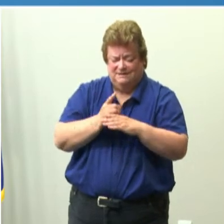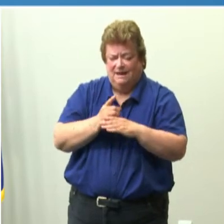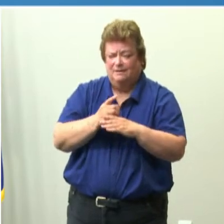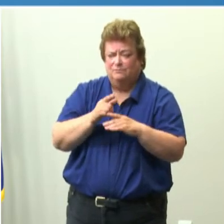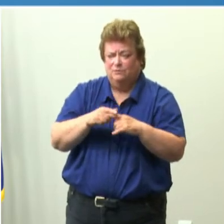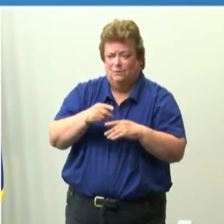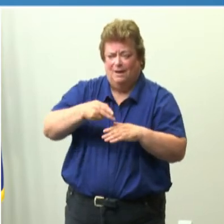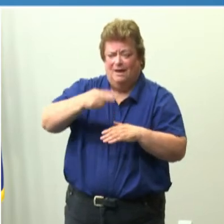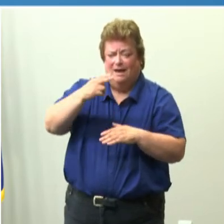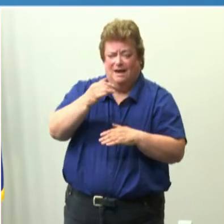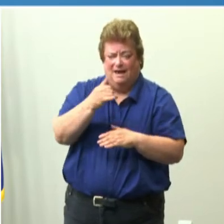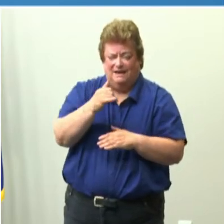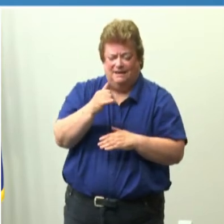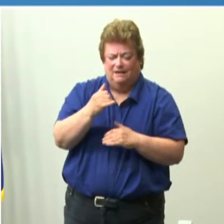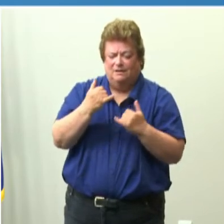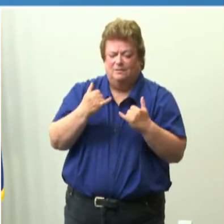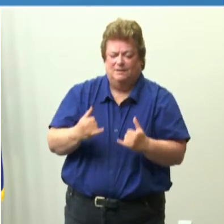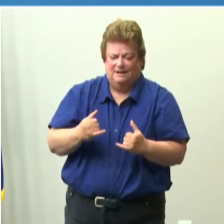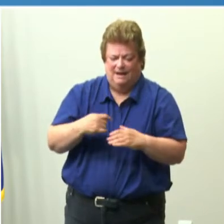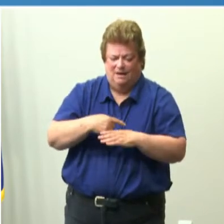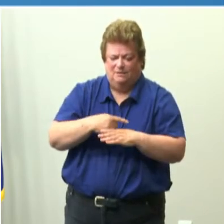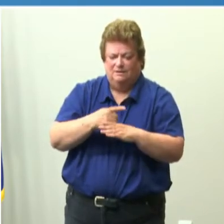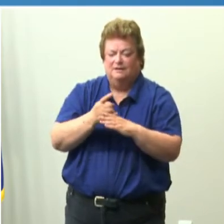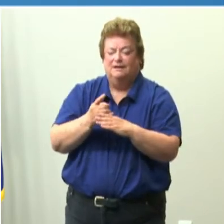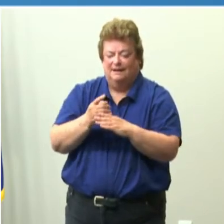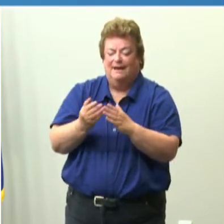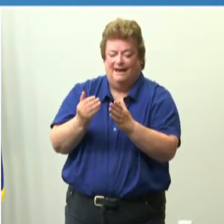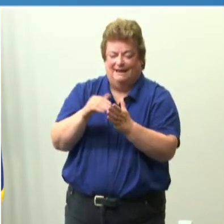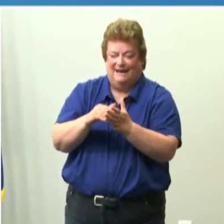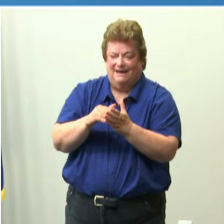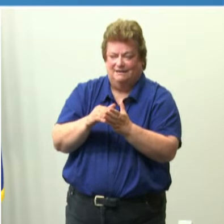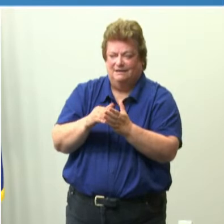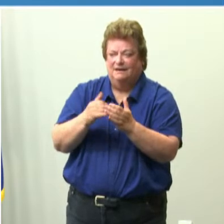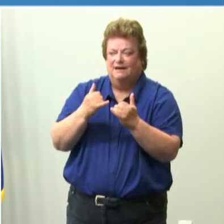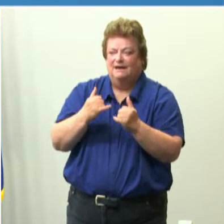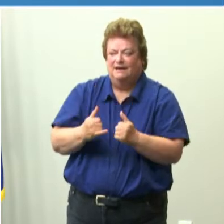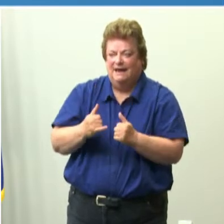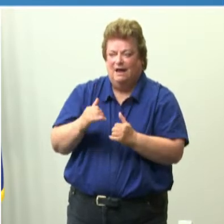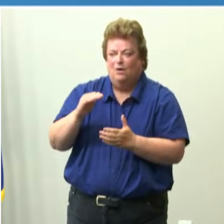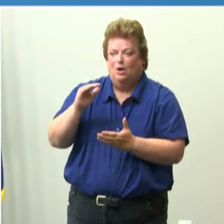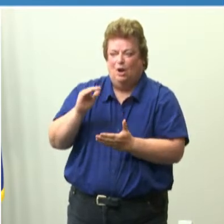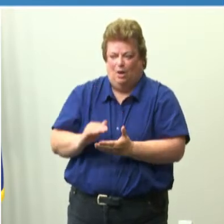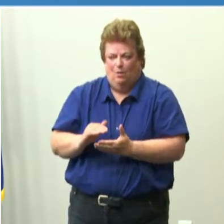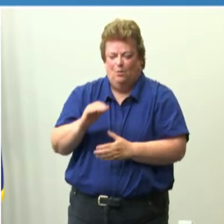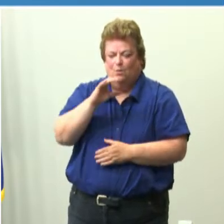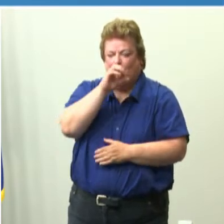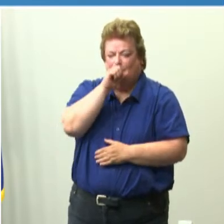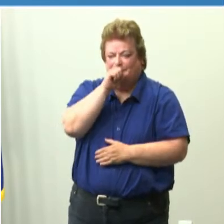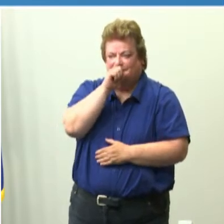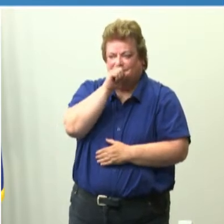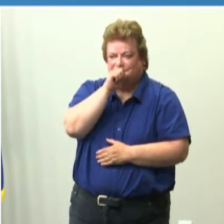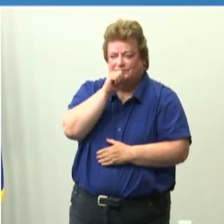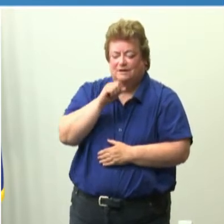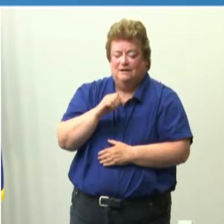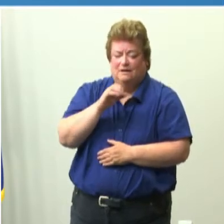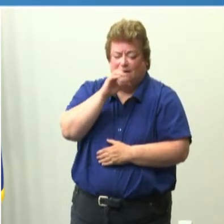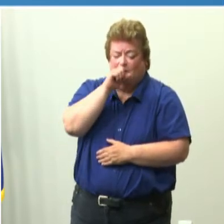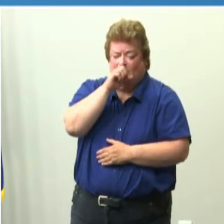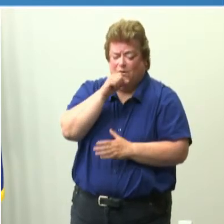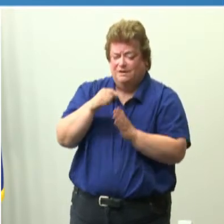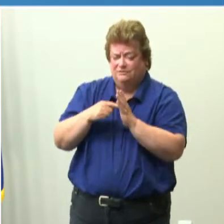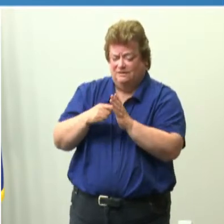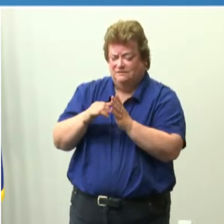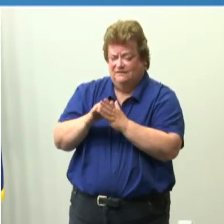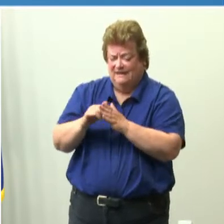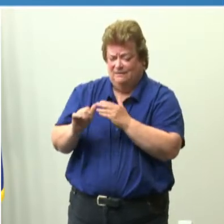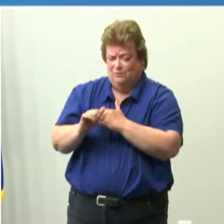yellow. This week the dial is moving again, now into low orange. And the orange indicates that the